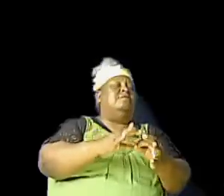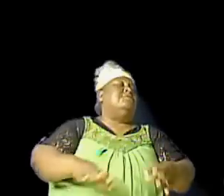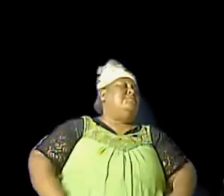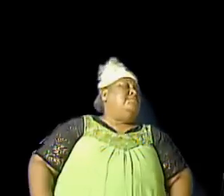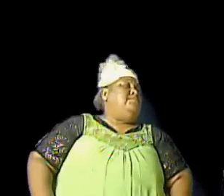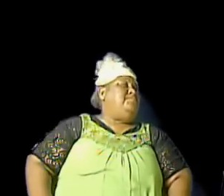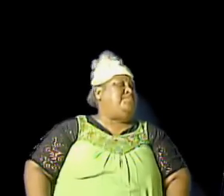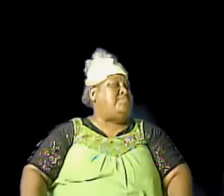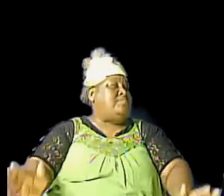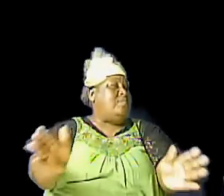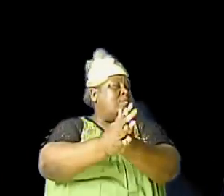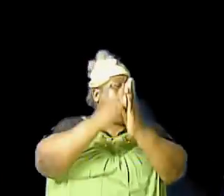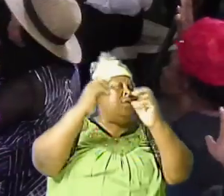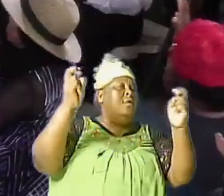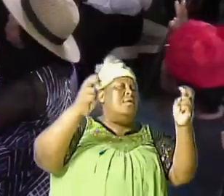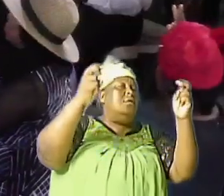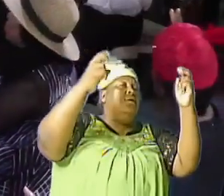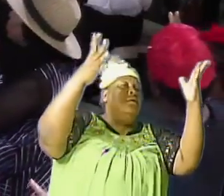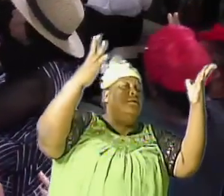Hallelujah.